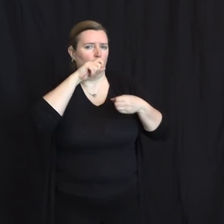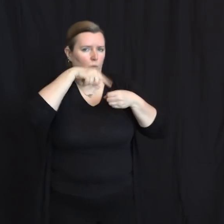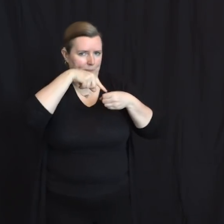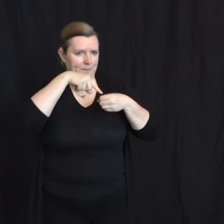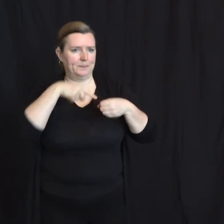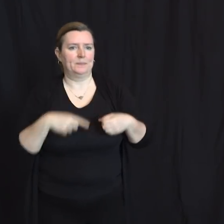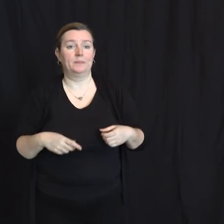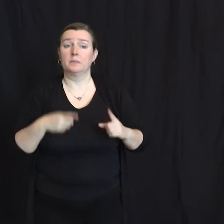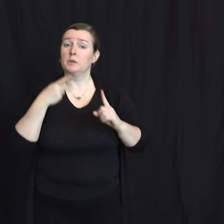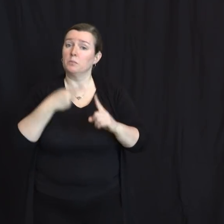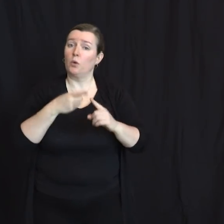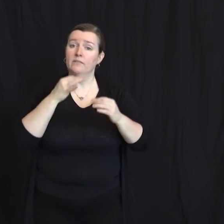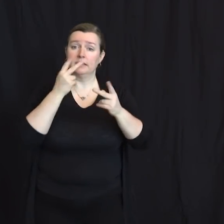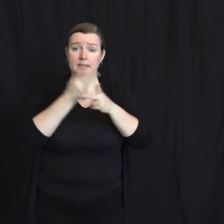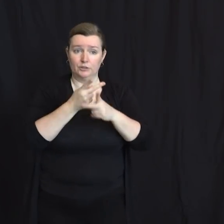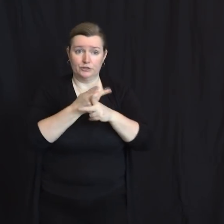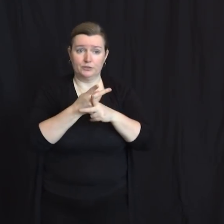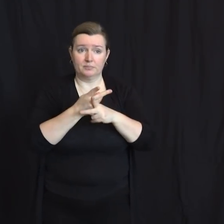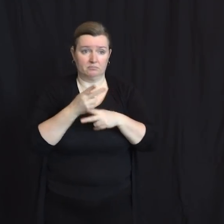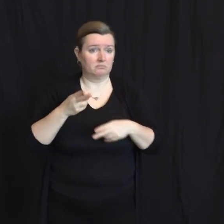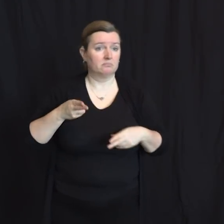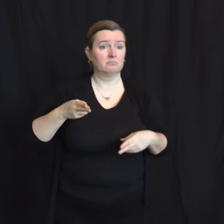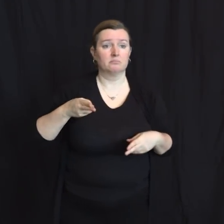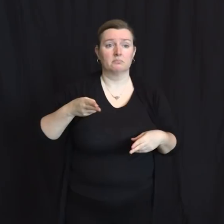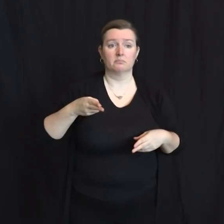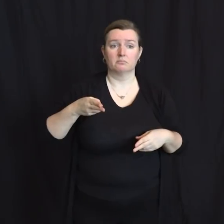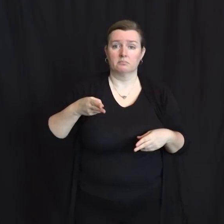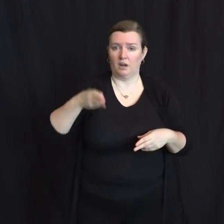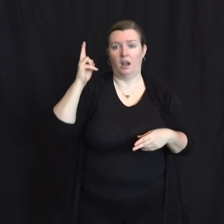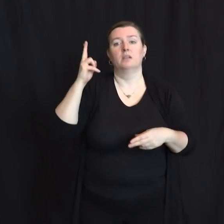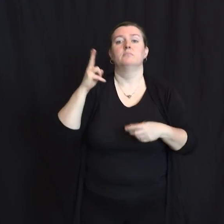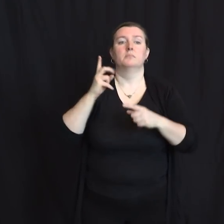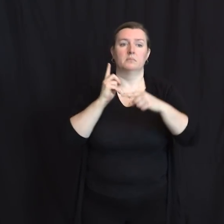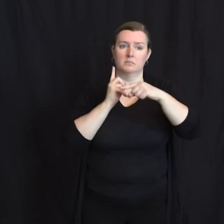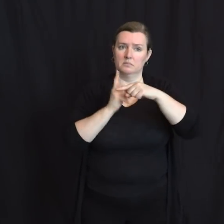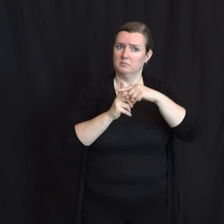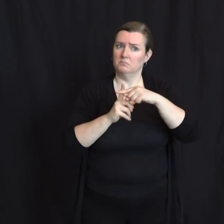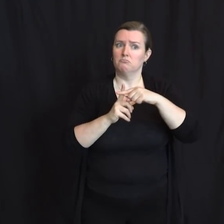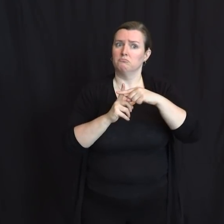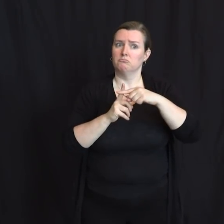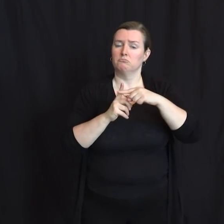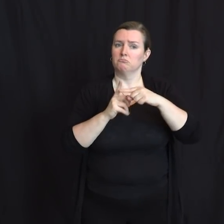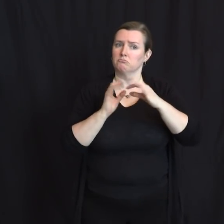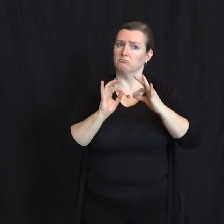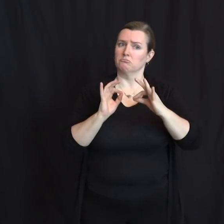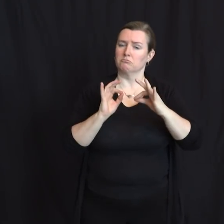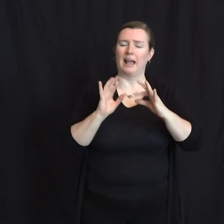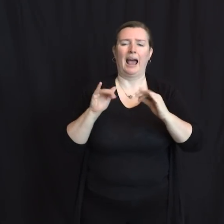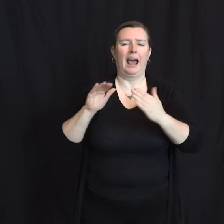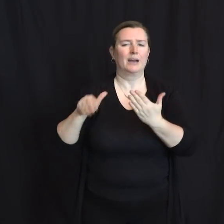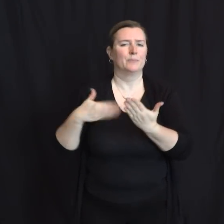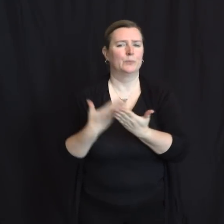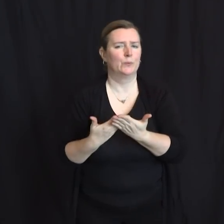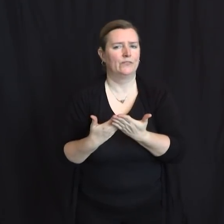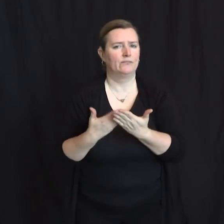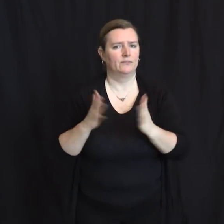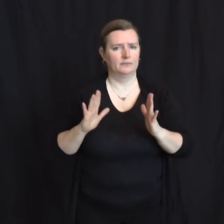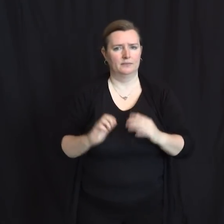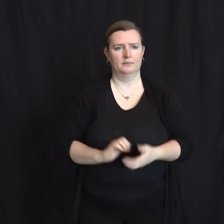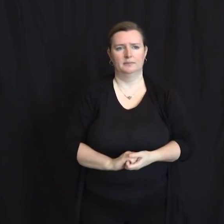care test as well, that would be fantastic, but that has not been proven yet. That will be a huge